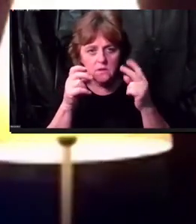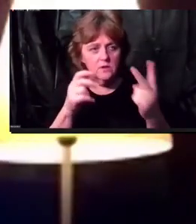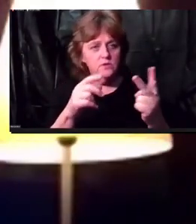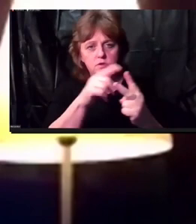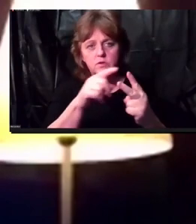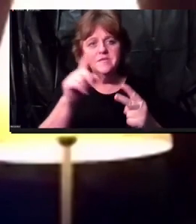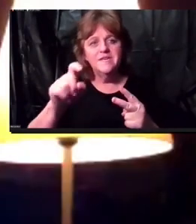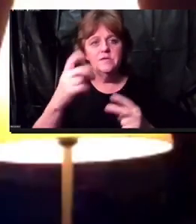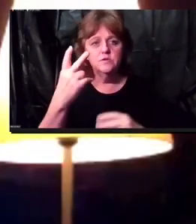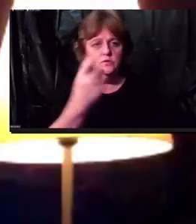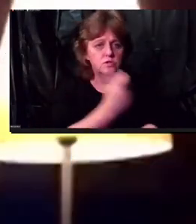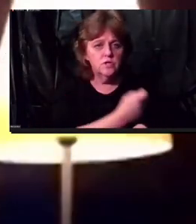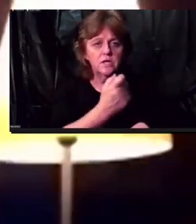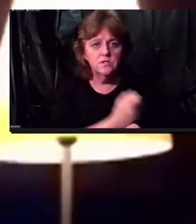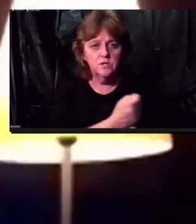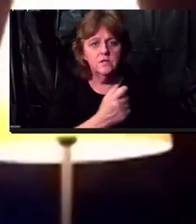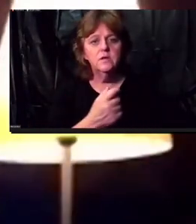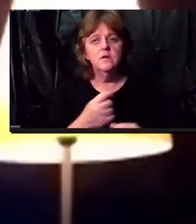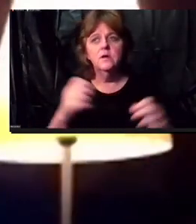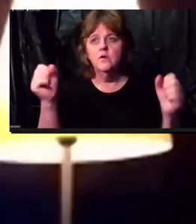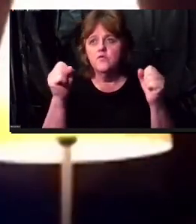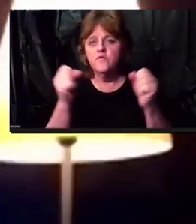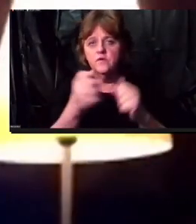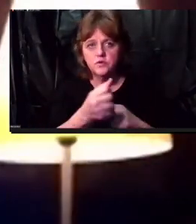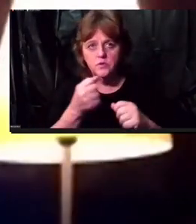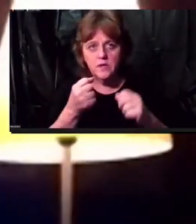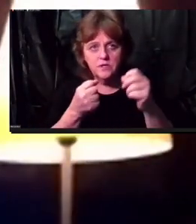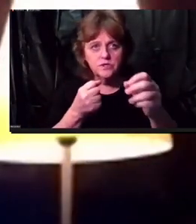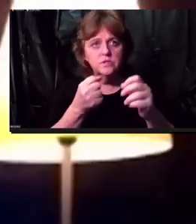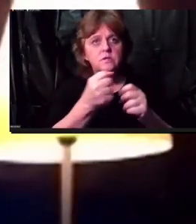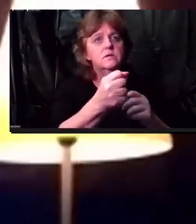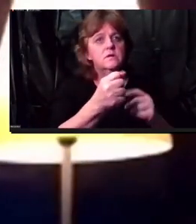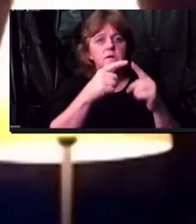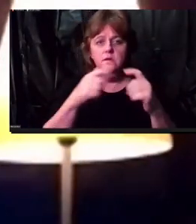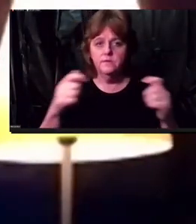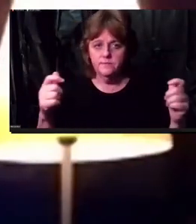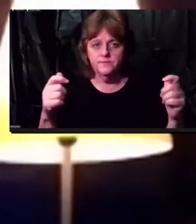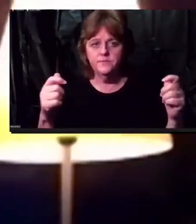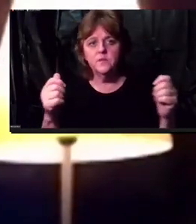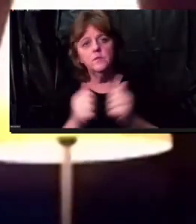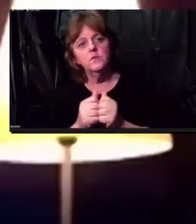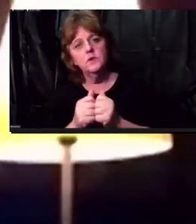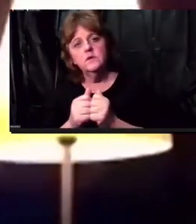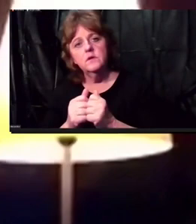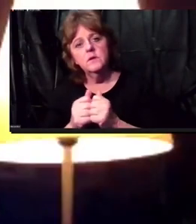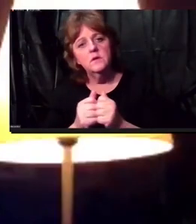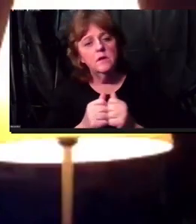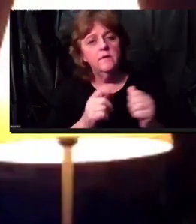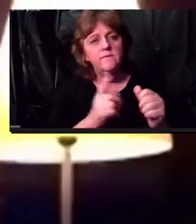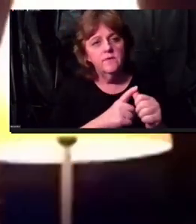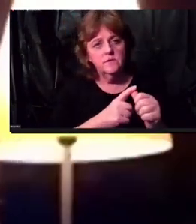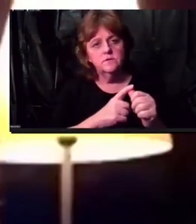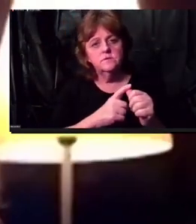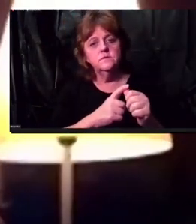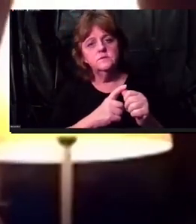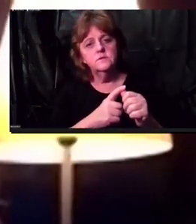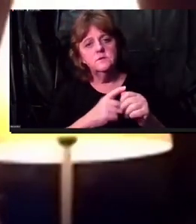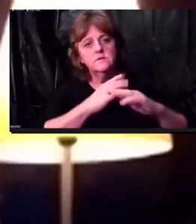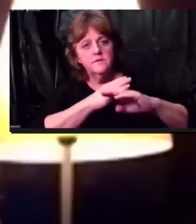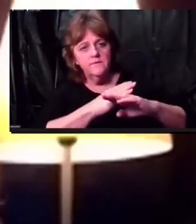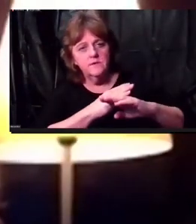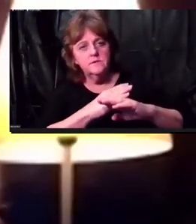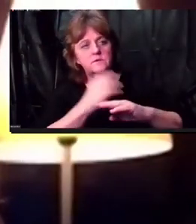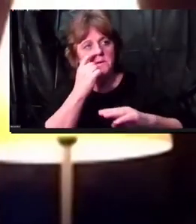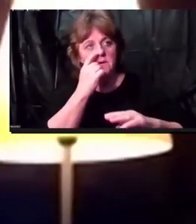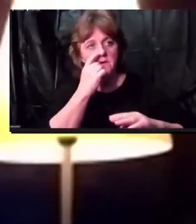shots necessary, refrigeration issues, so forth and so on, with the first line of defense